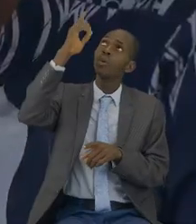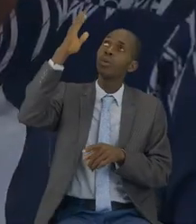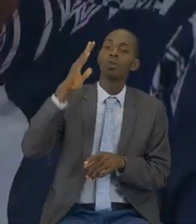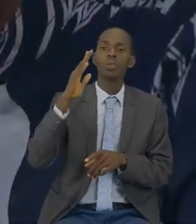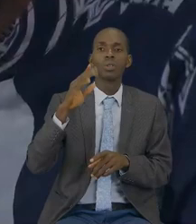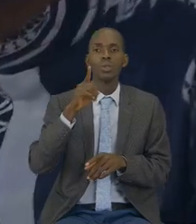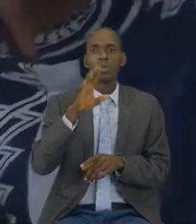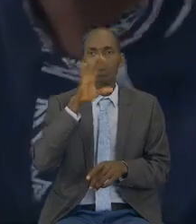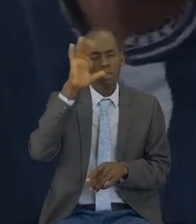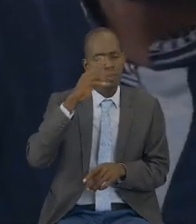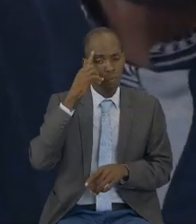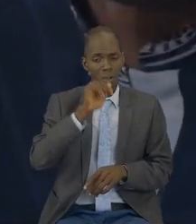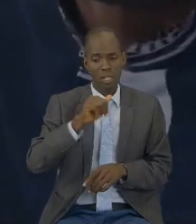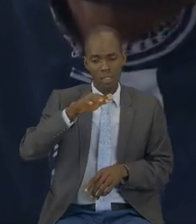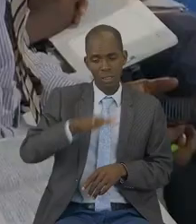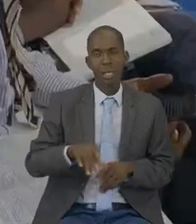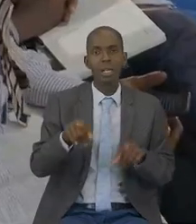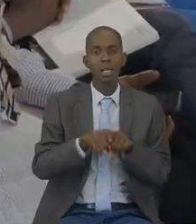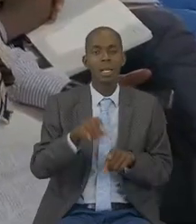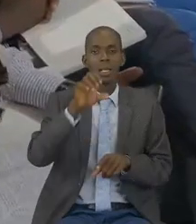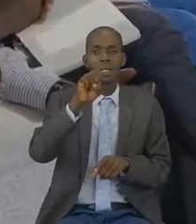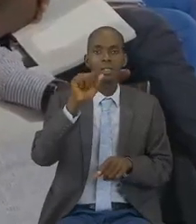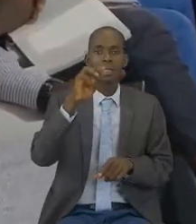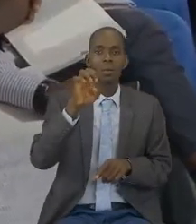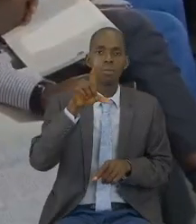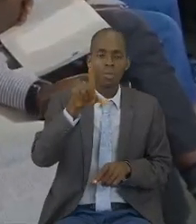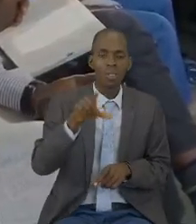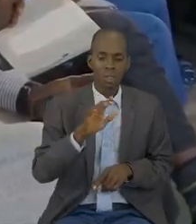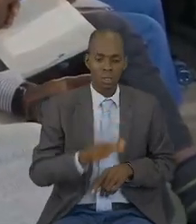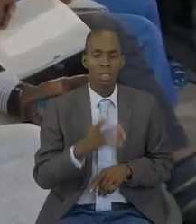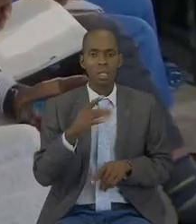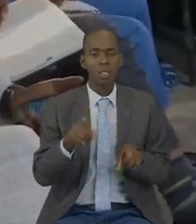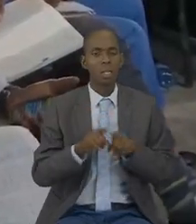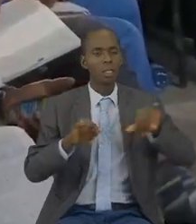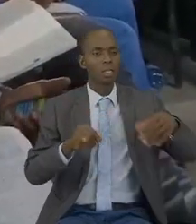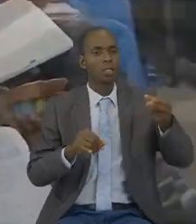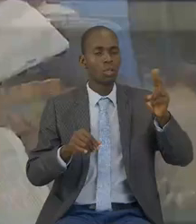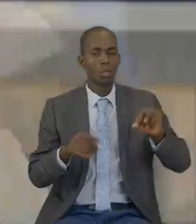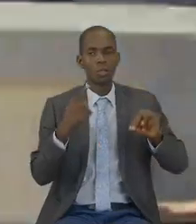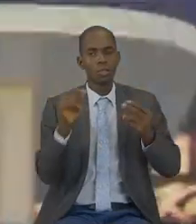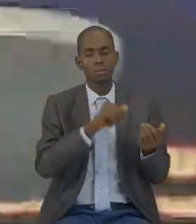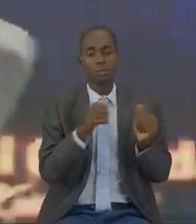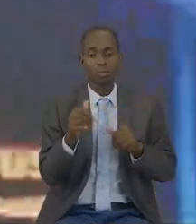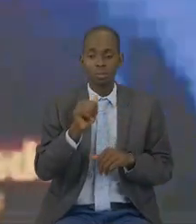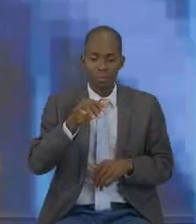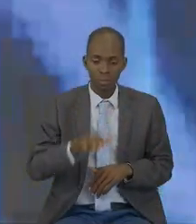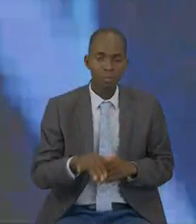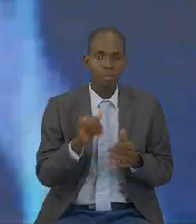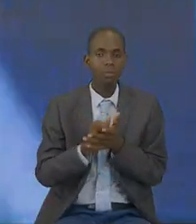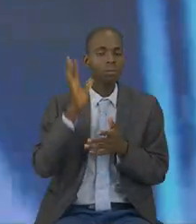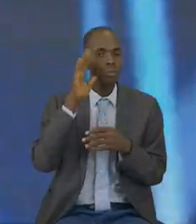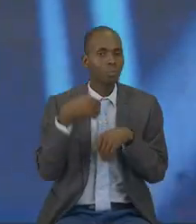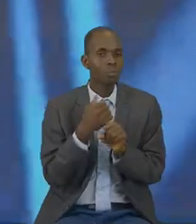for a child like Samuel. You're looking for a child like John the Baptist. The child that will make